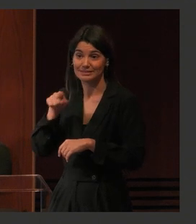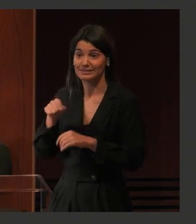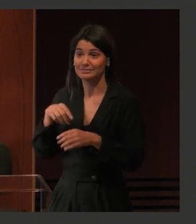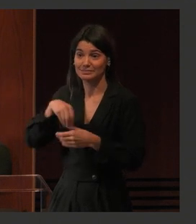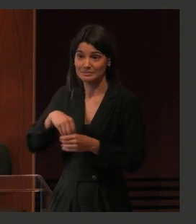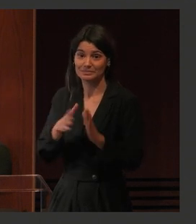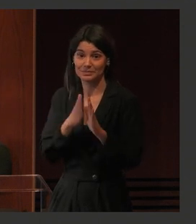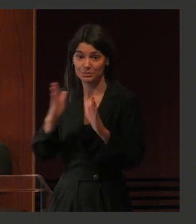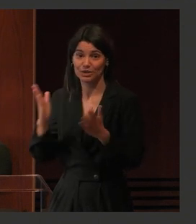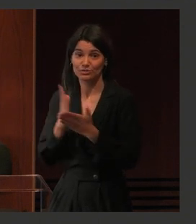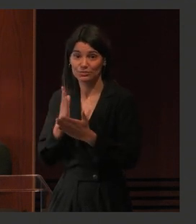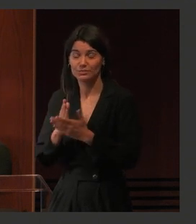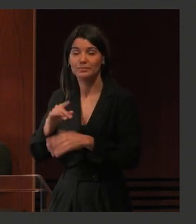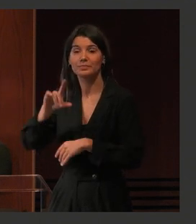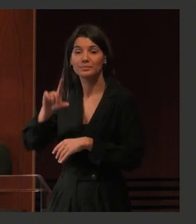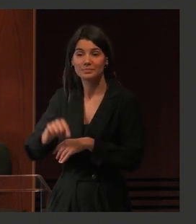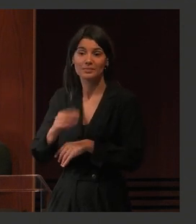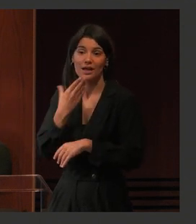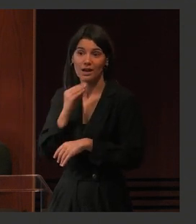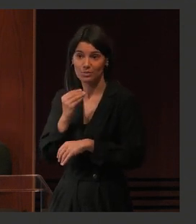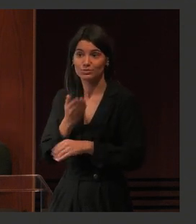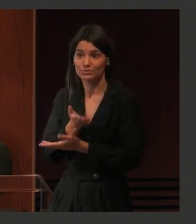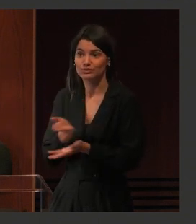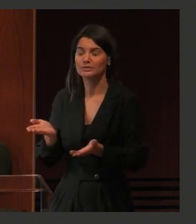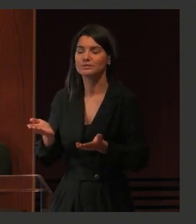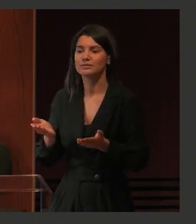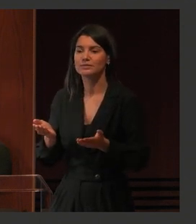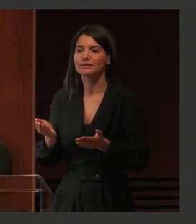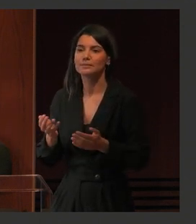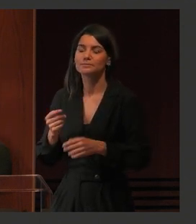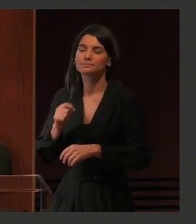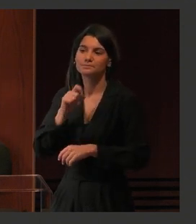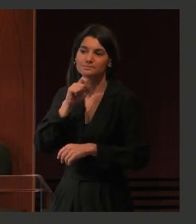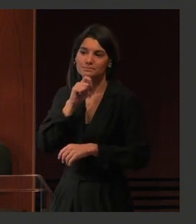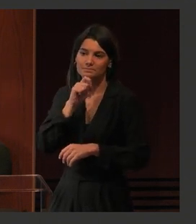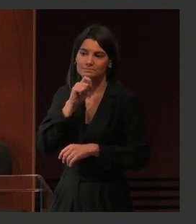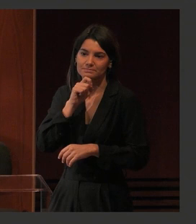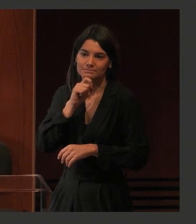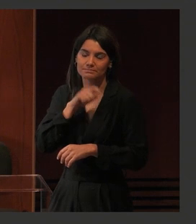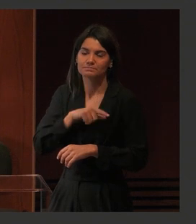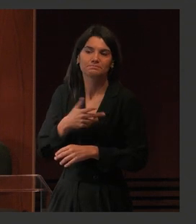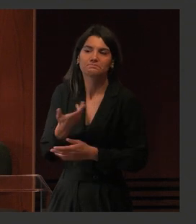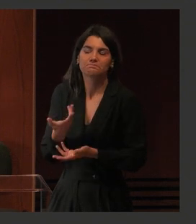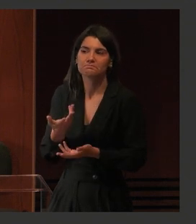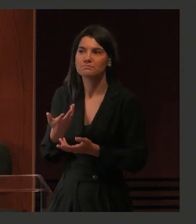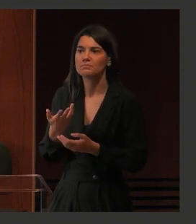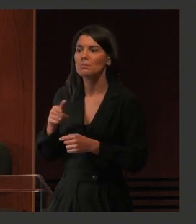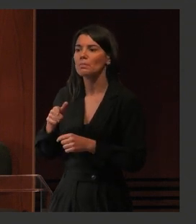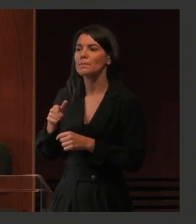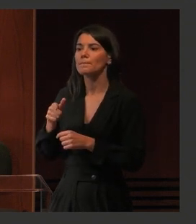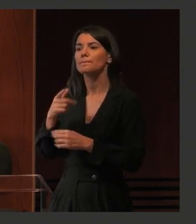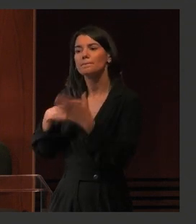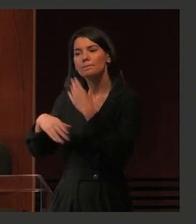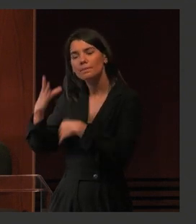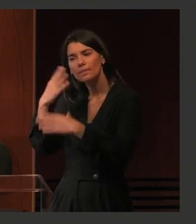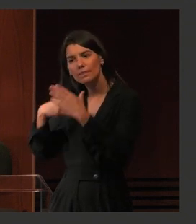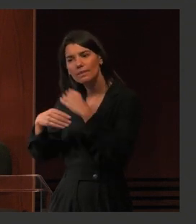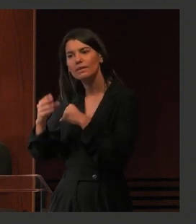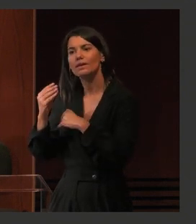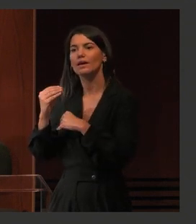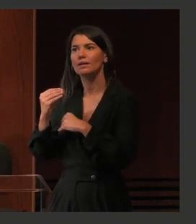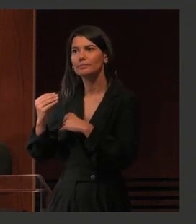and the students might be that the learning is more interesting, the